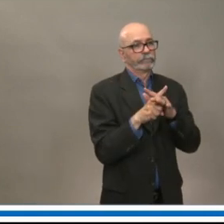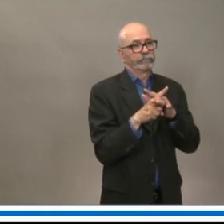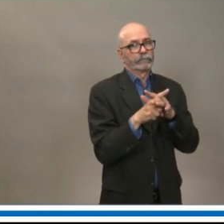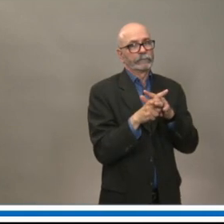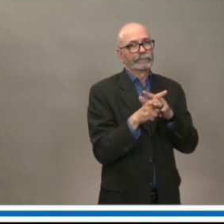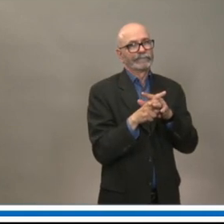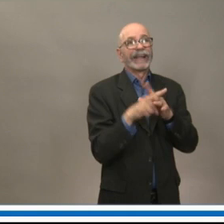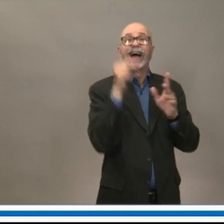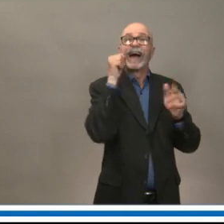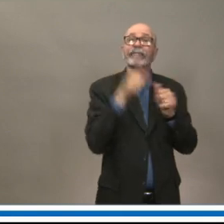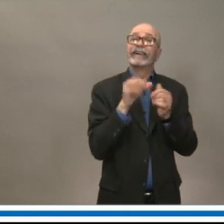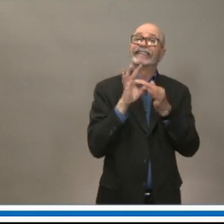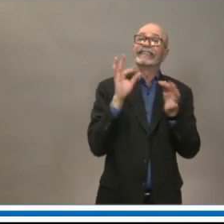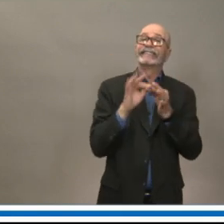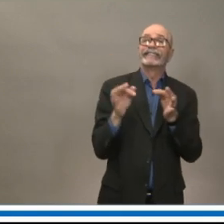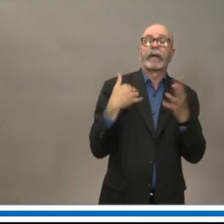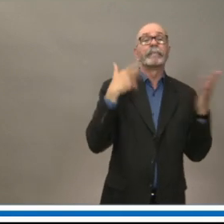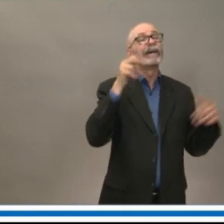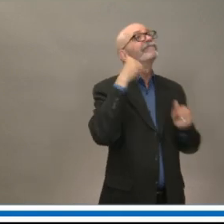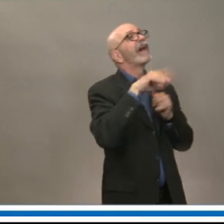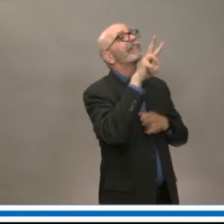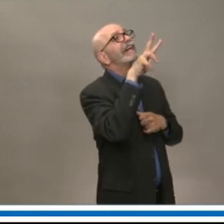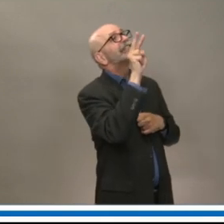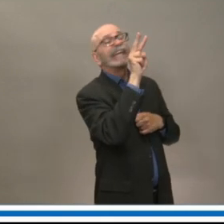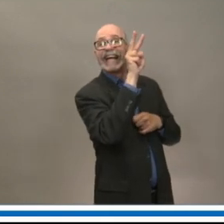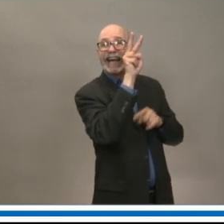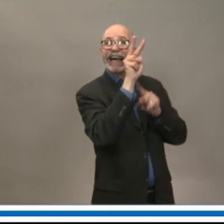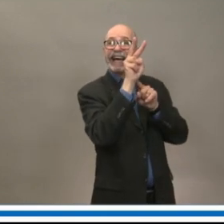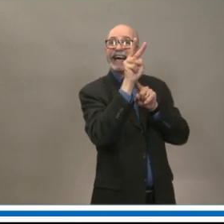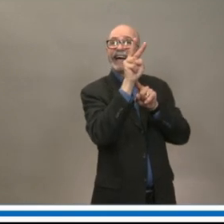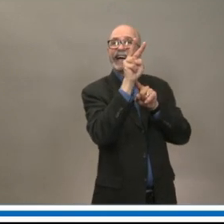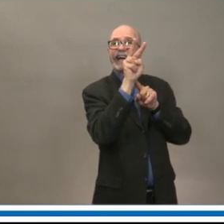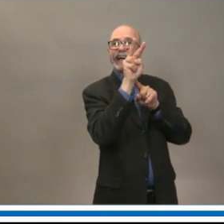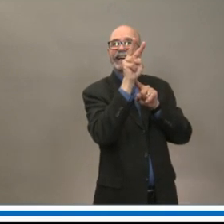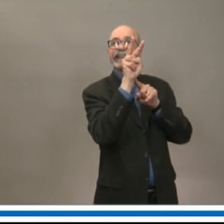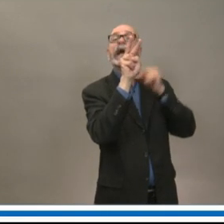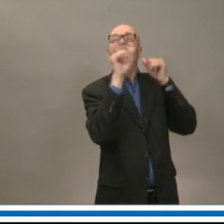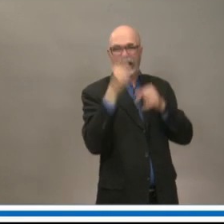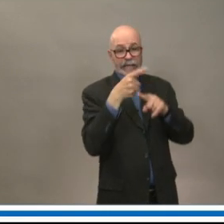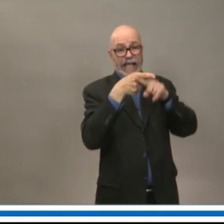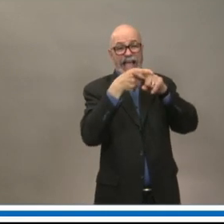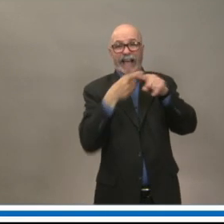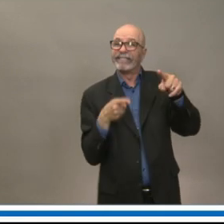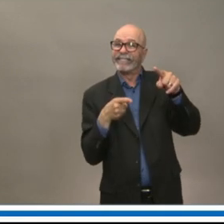32, almost half of those are being driven by the outbreak in Northwood.